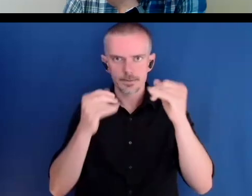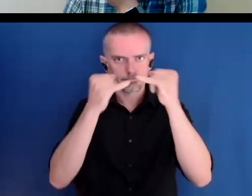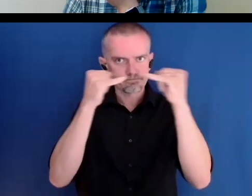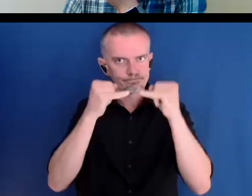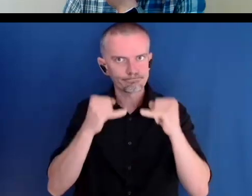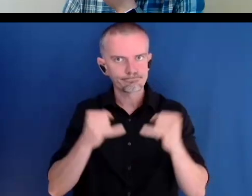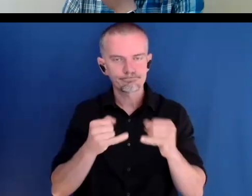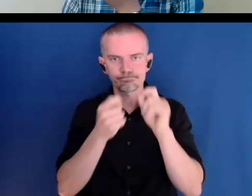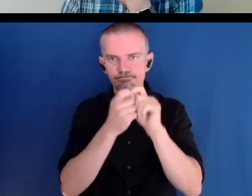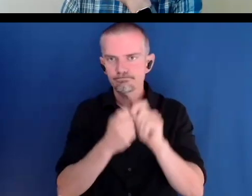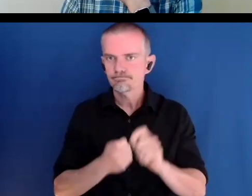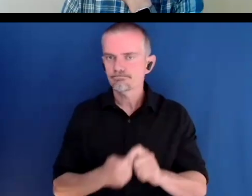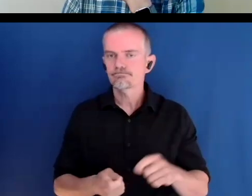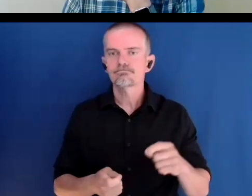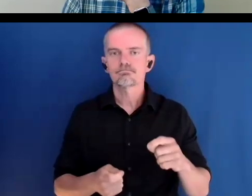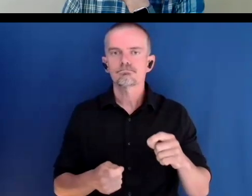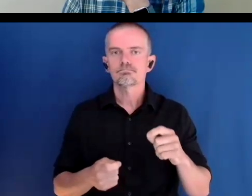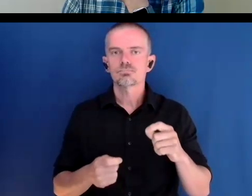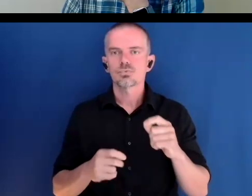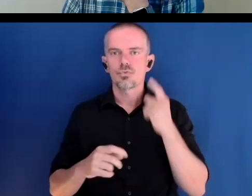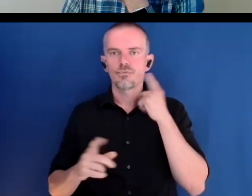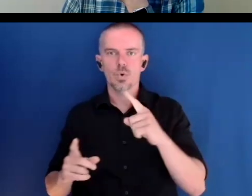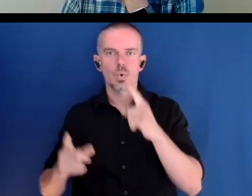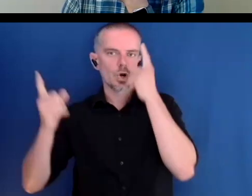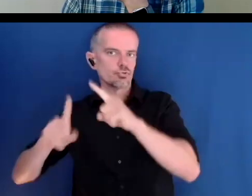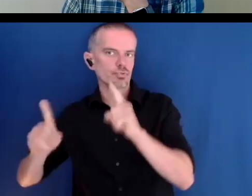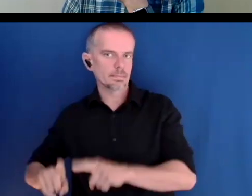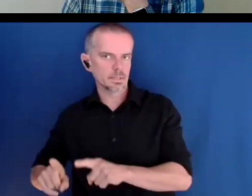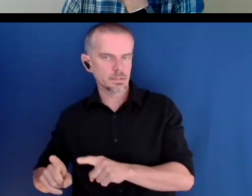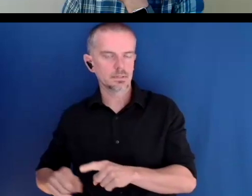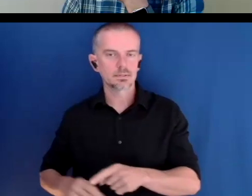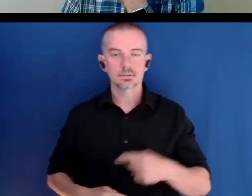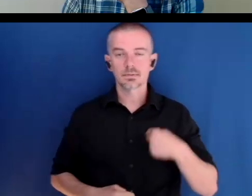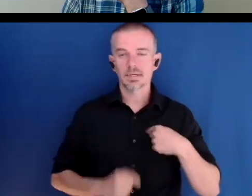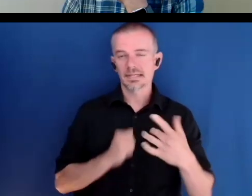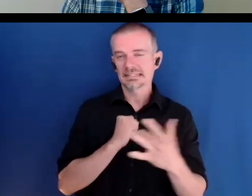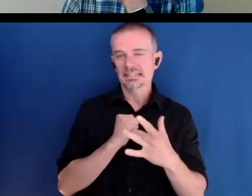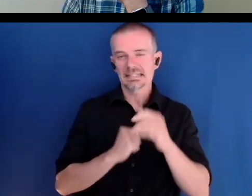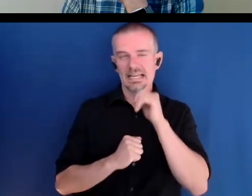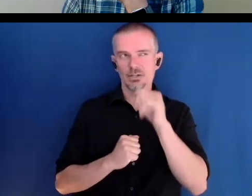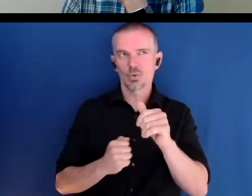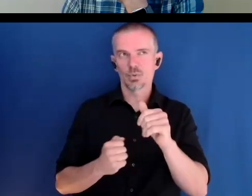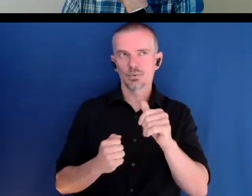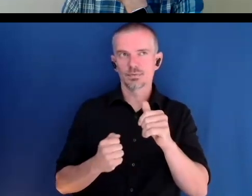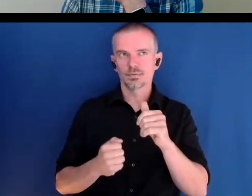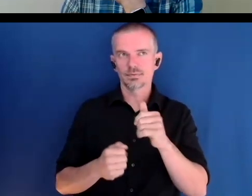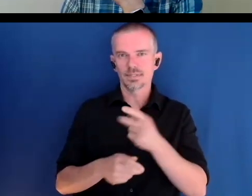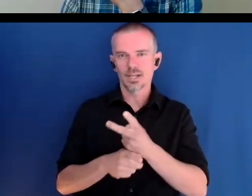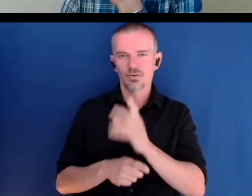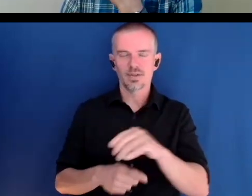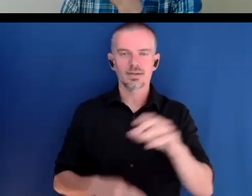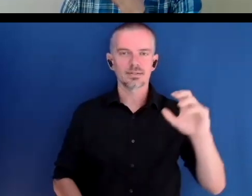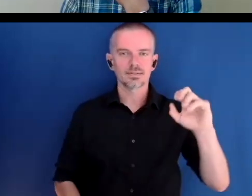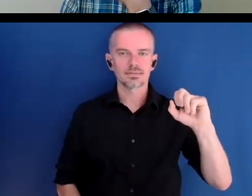to the agreement side of the house. And so I don't technically deal with that very much in state and private tribal